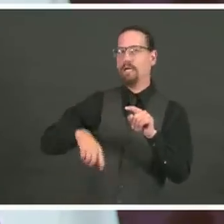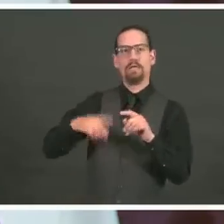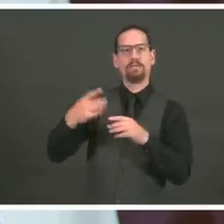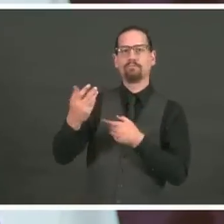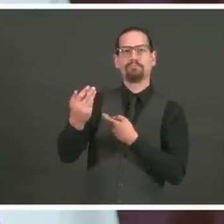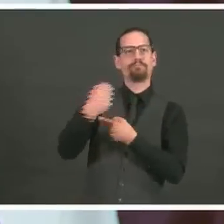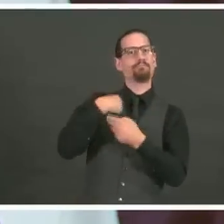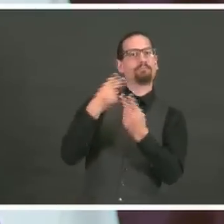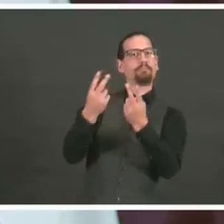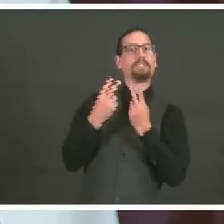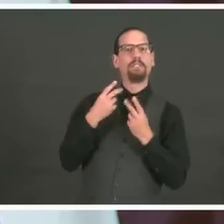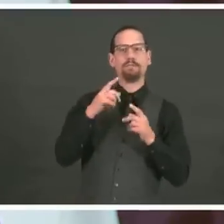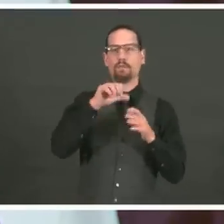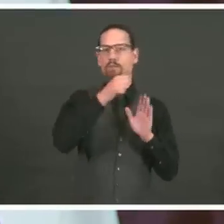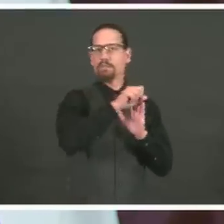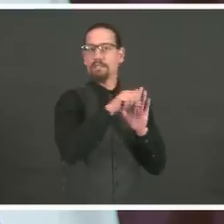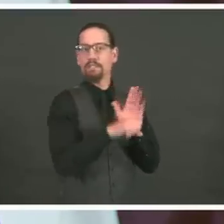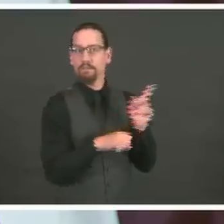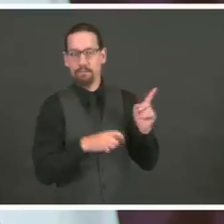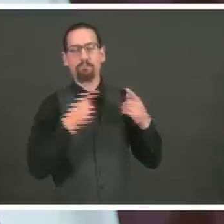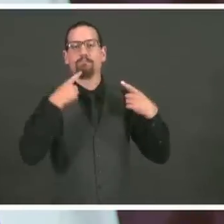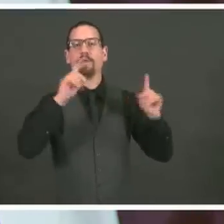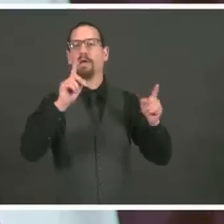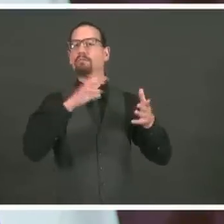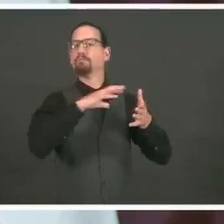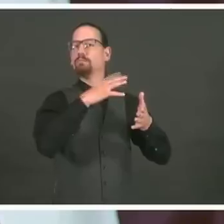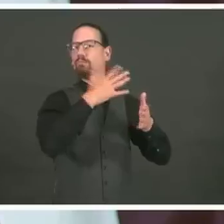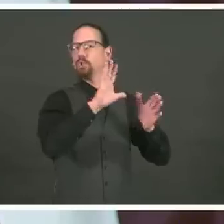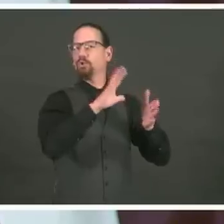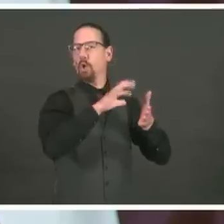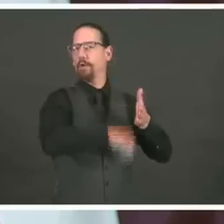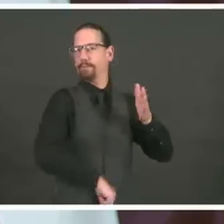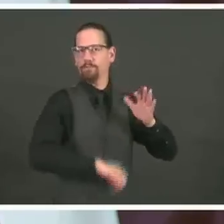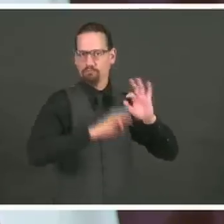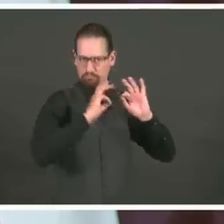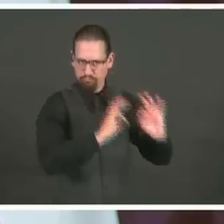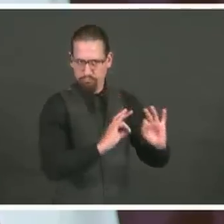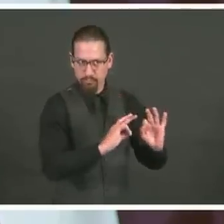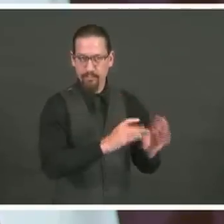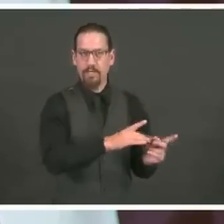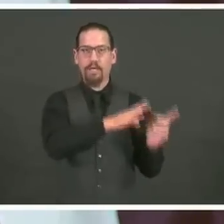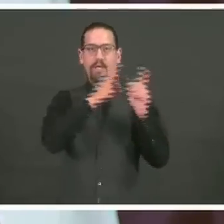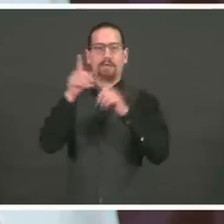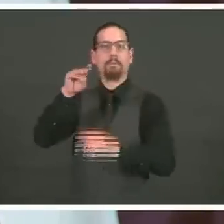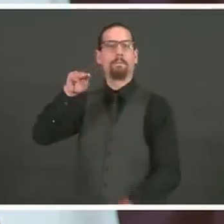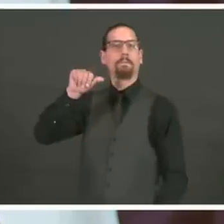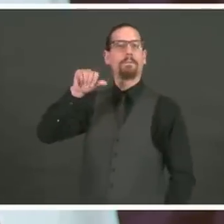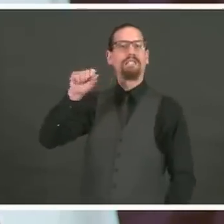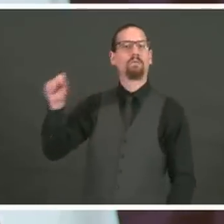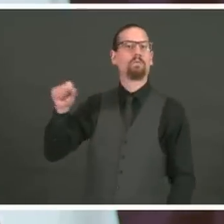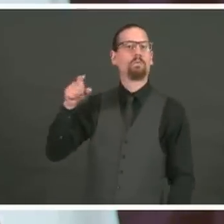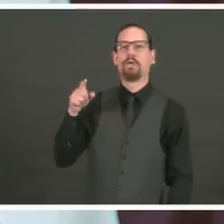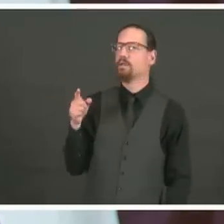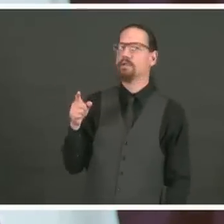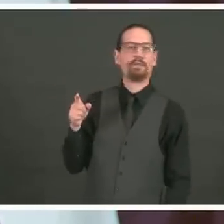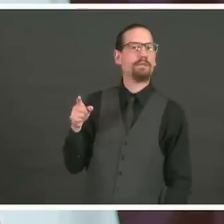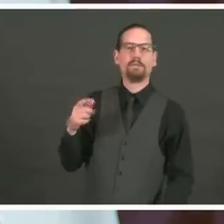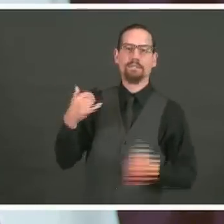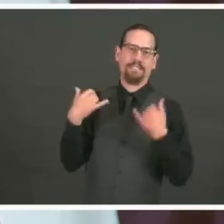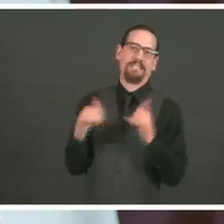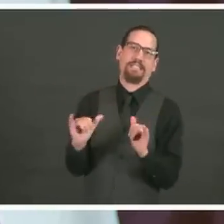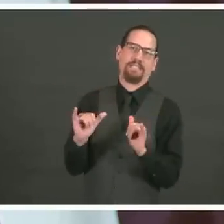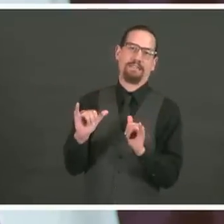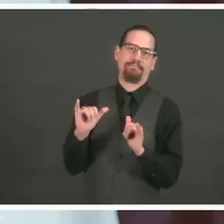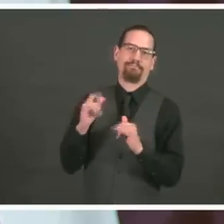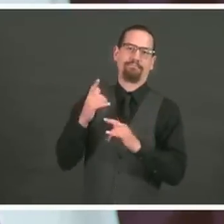too high for Massachusetts to lift their travel restriction, and I've been in touch with them. Dr. Alexander Scott has been in touch with them.